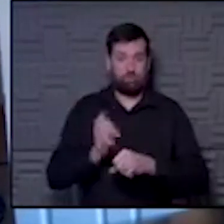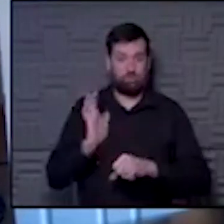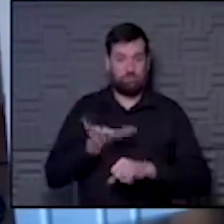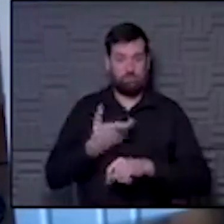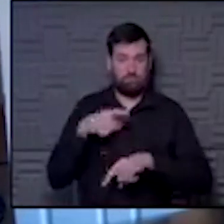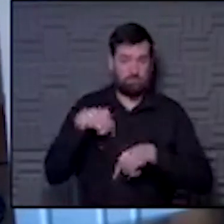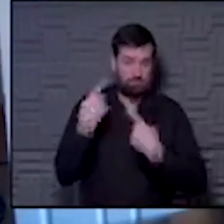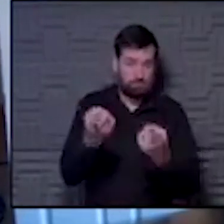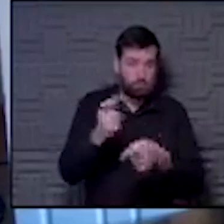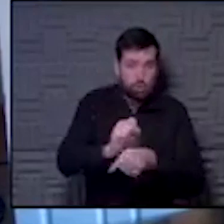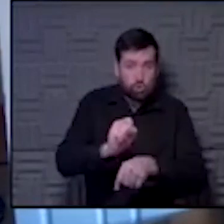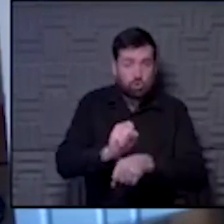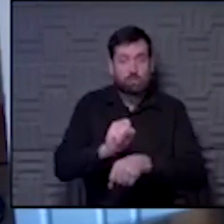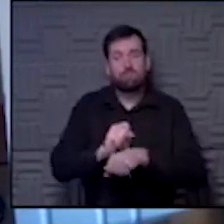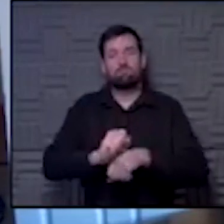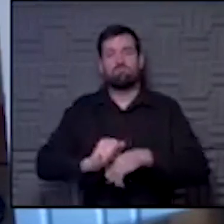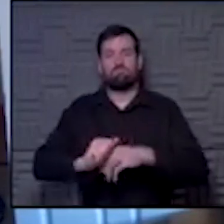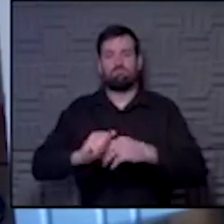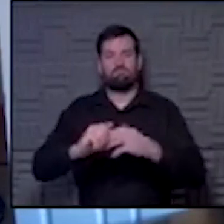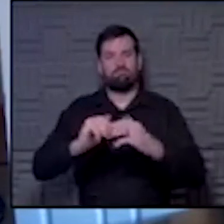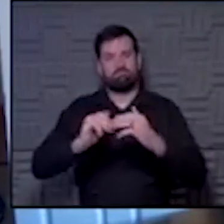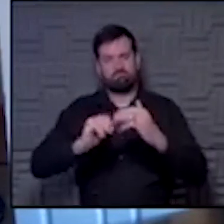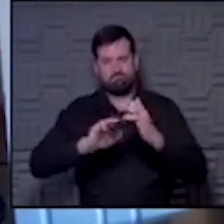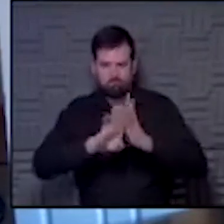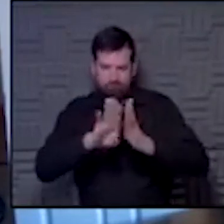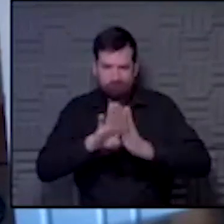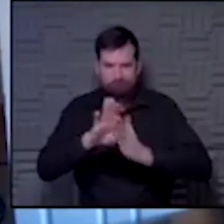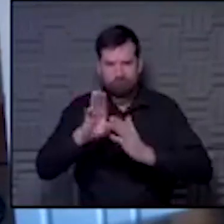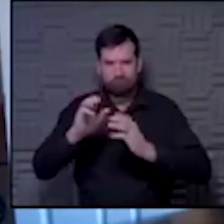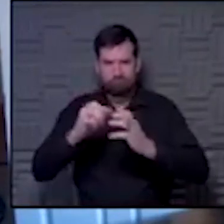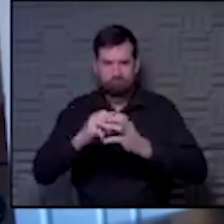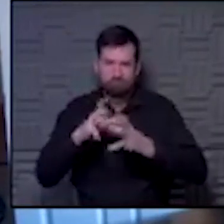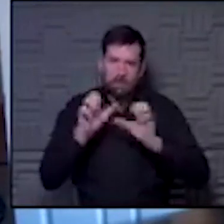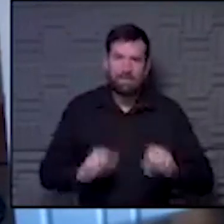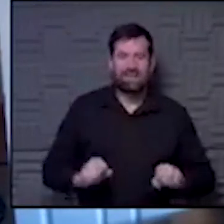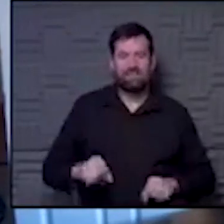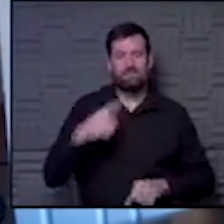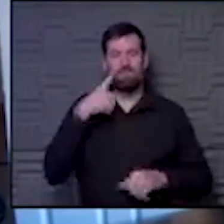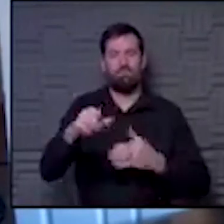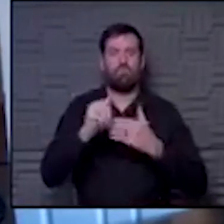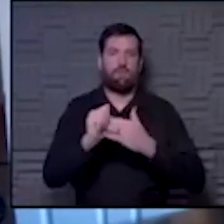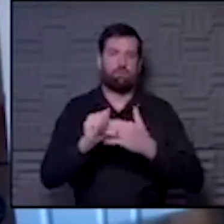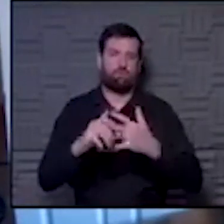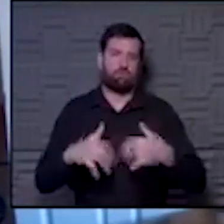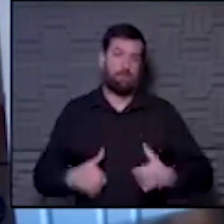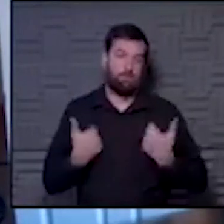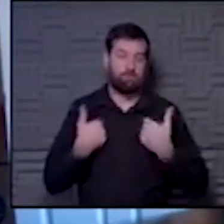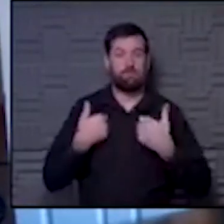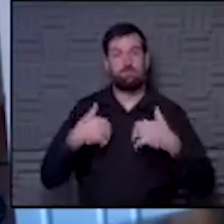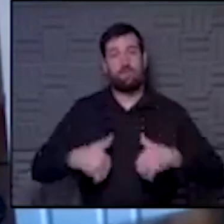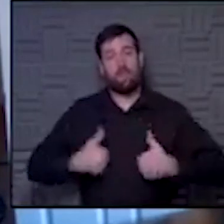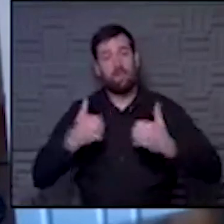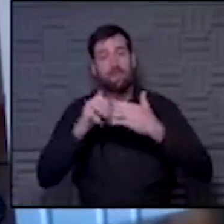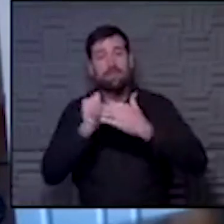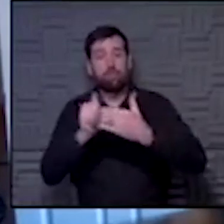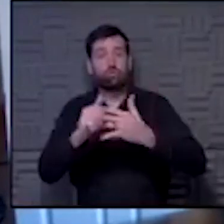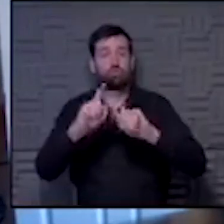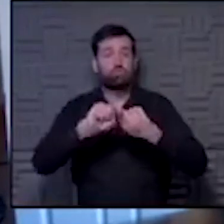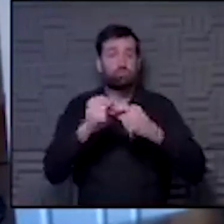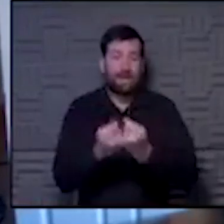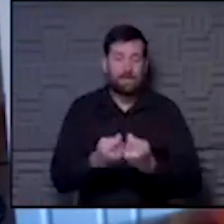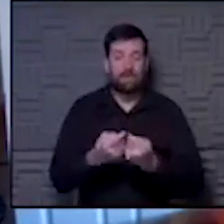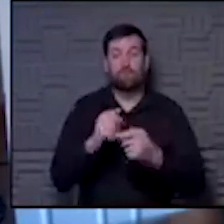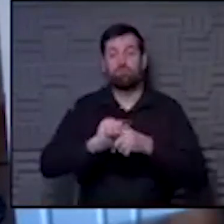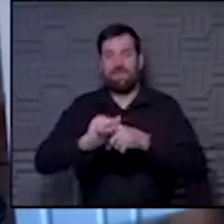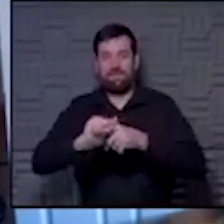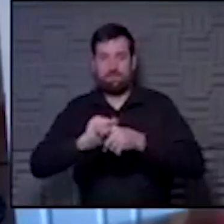been building the capacity of Kansans to exercise leadership in community life. We do leadership training on a large scale.